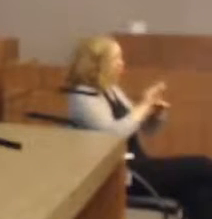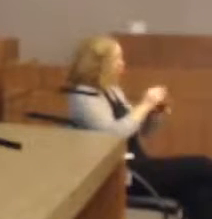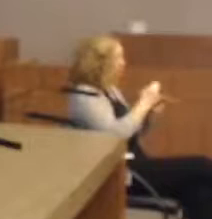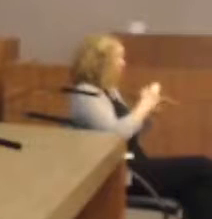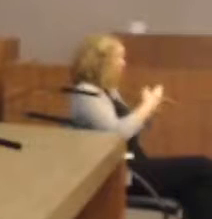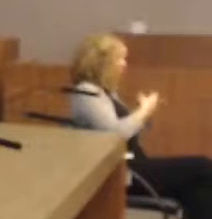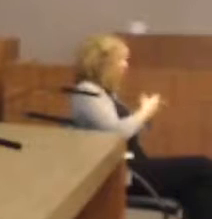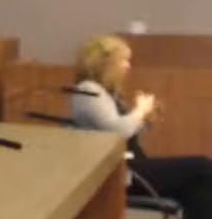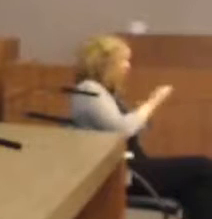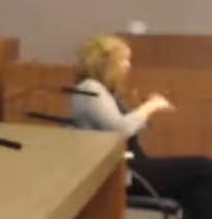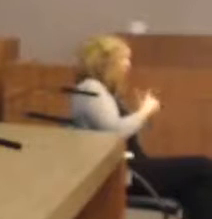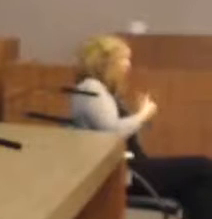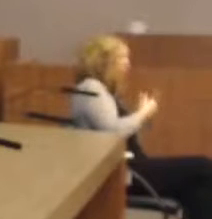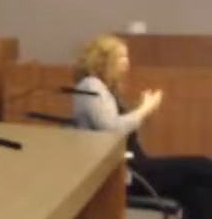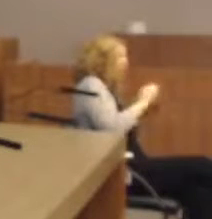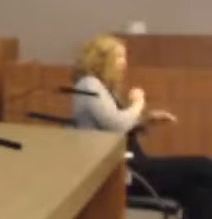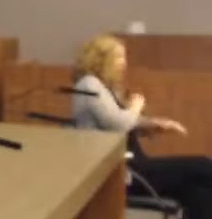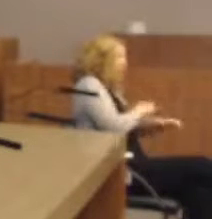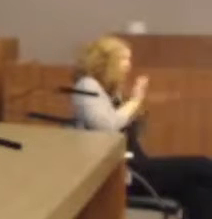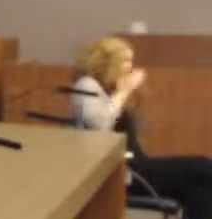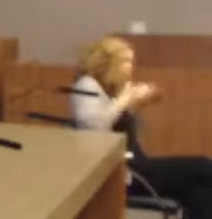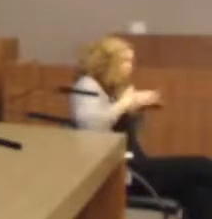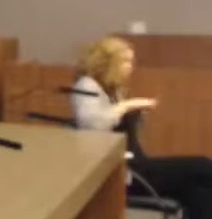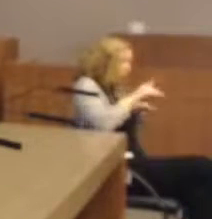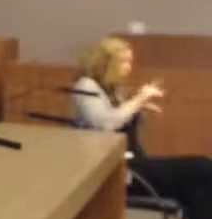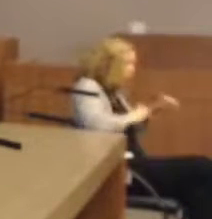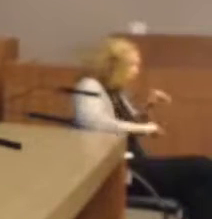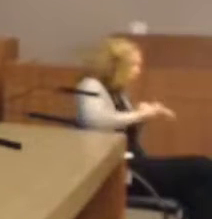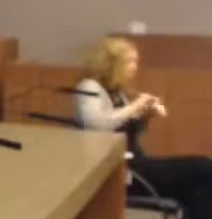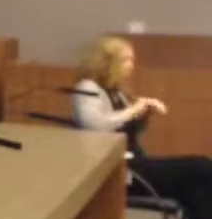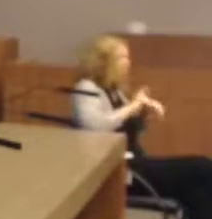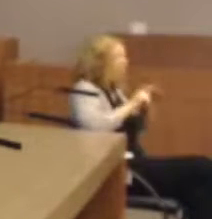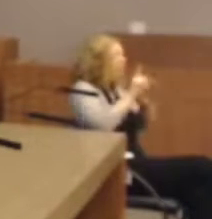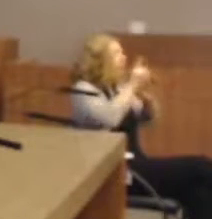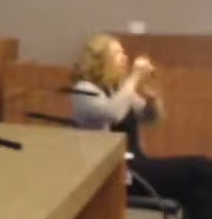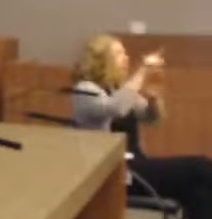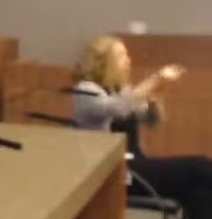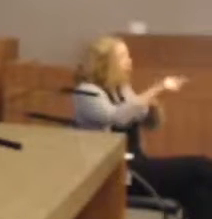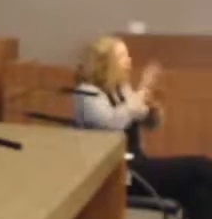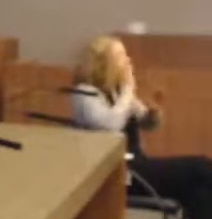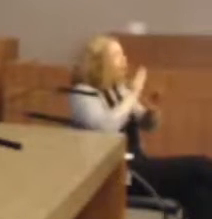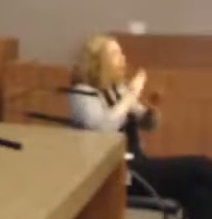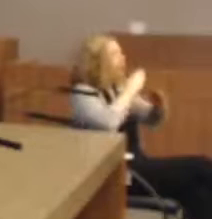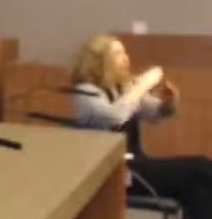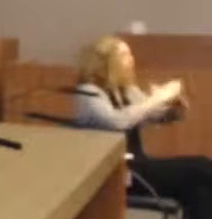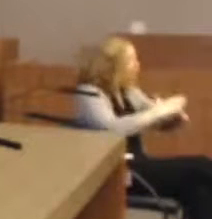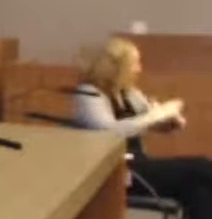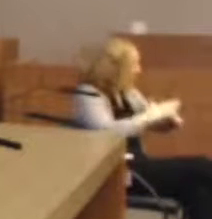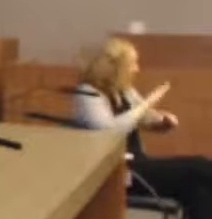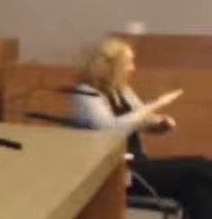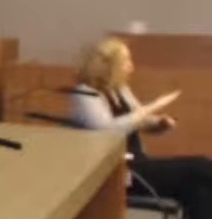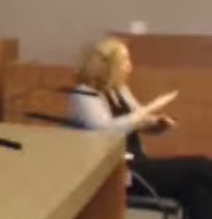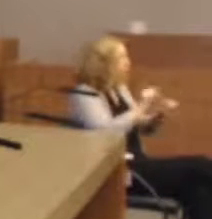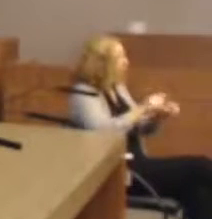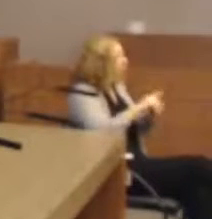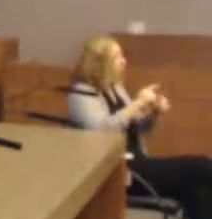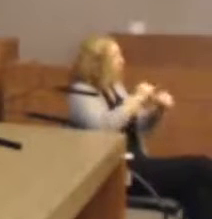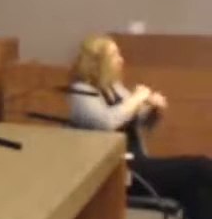temporarily, all the energy is focusing on you moving. In the long term, it impairs your ability to fight disease.